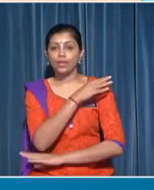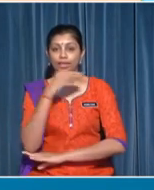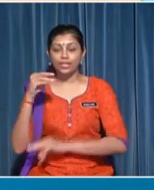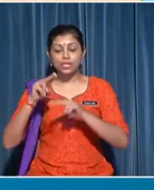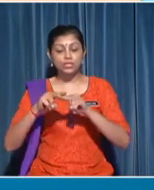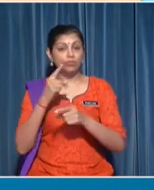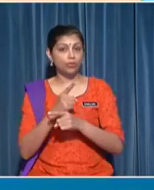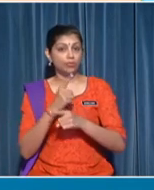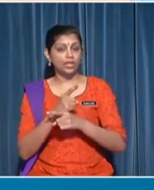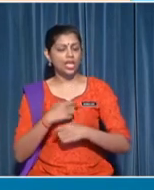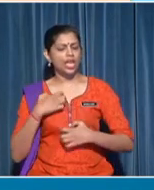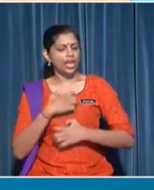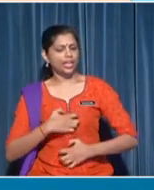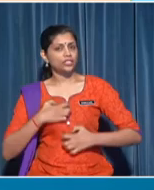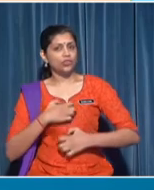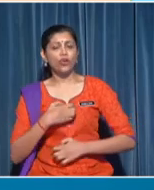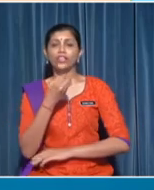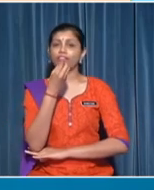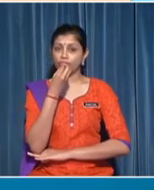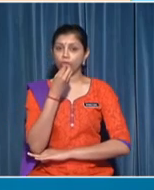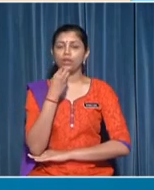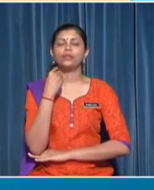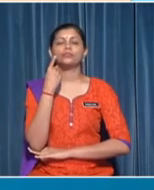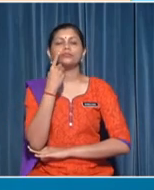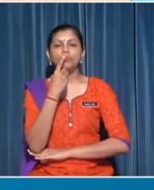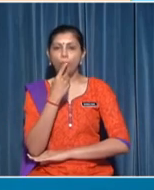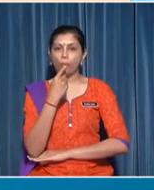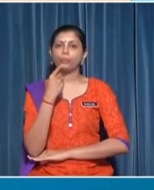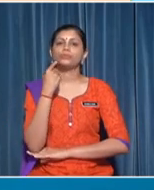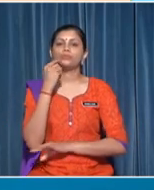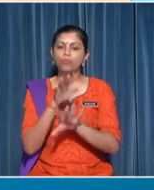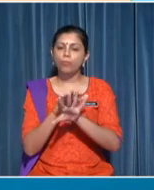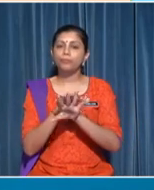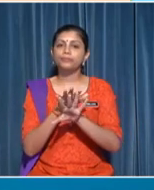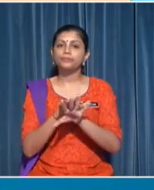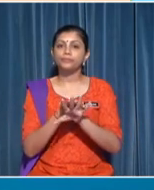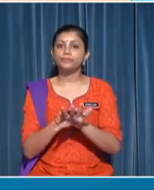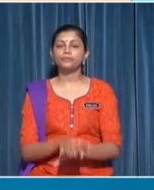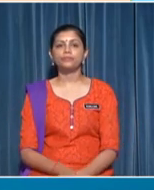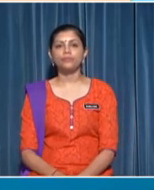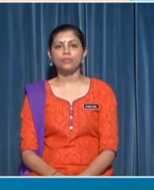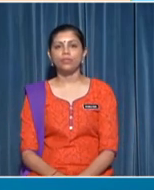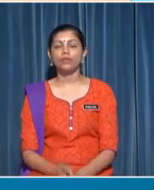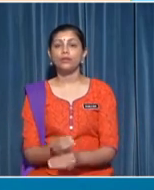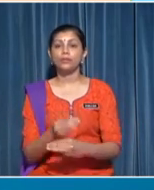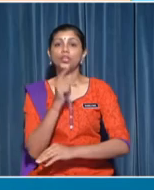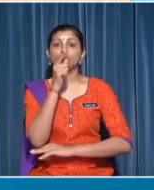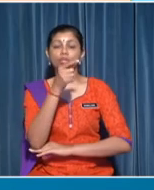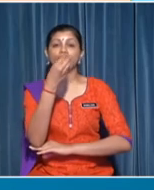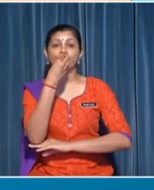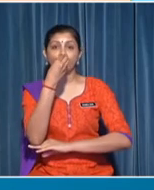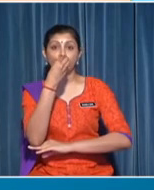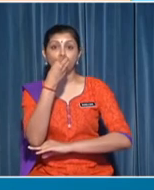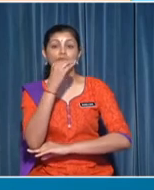Enjoy your food. Chew as much as you can. Make sure the food is